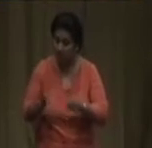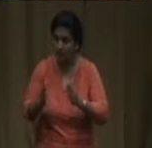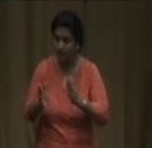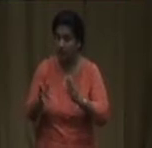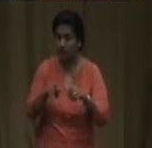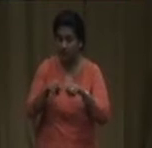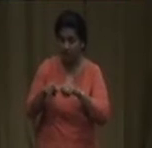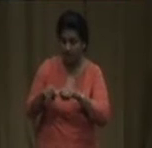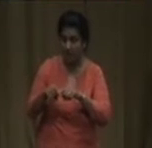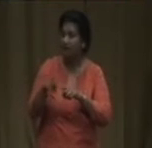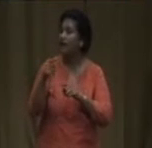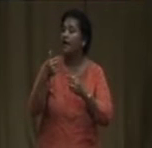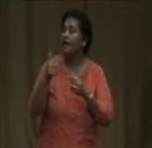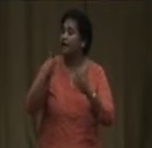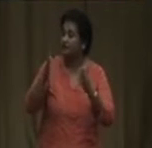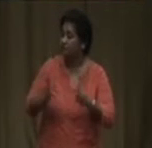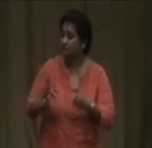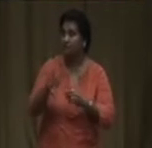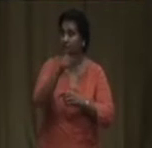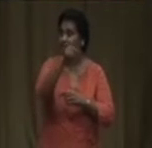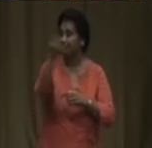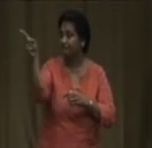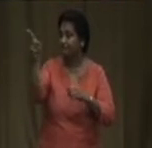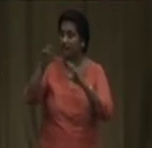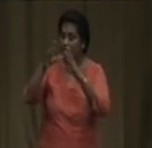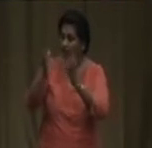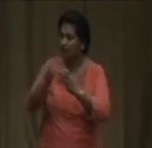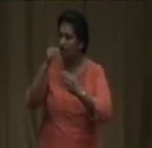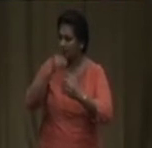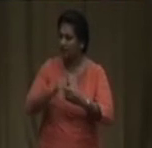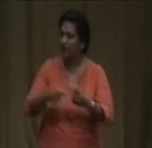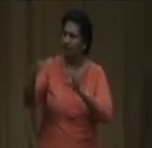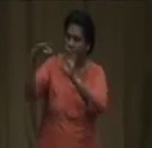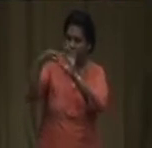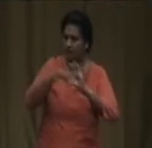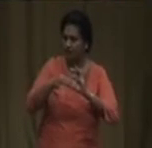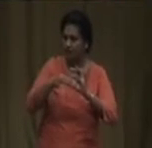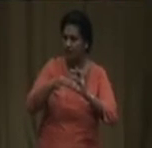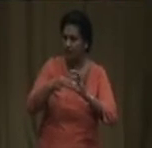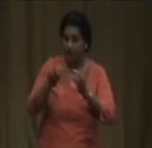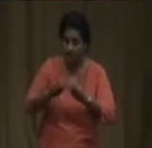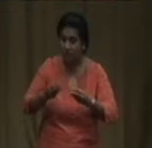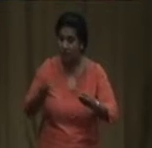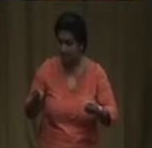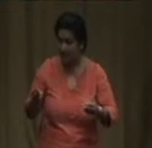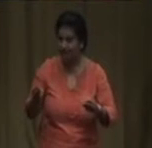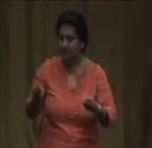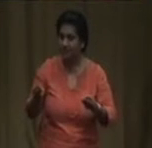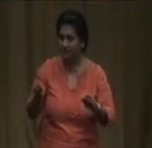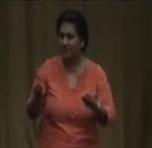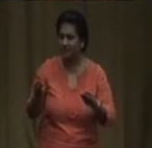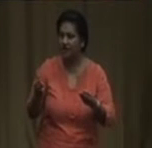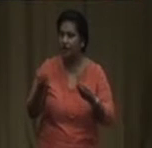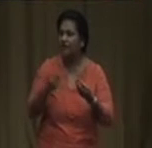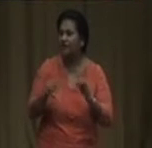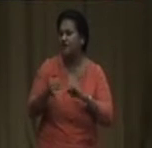actually engage in our open design and development process. And of course, all our materials are delivered entirely based on open source